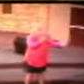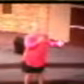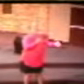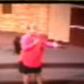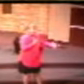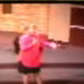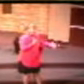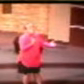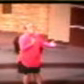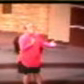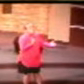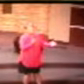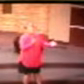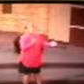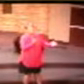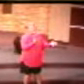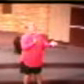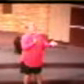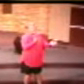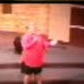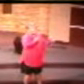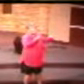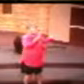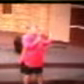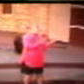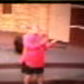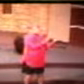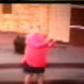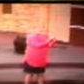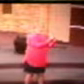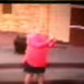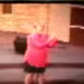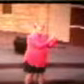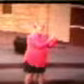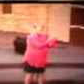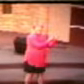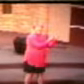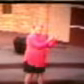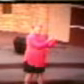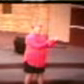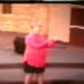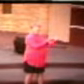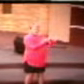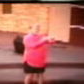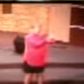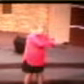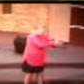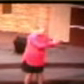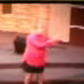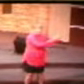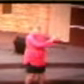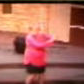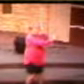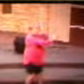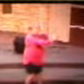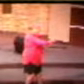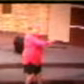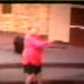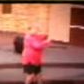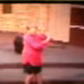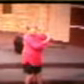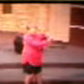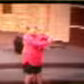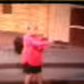encounter made possible in the act of moving across the border, across the boundaries, across all that